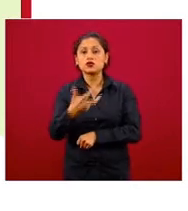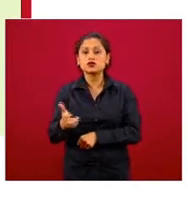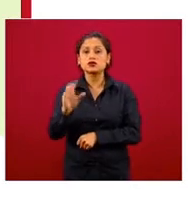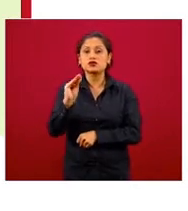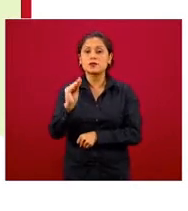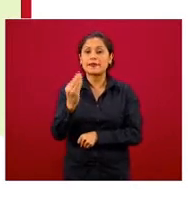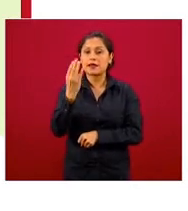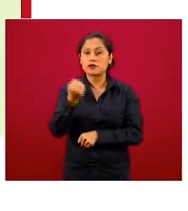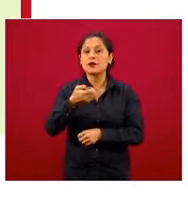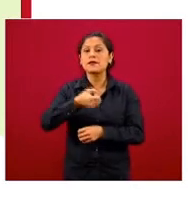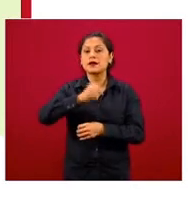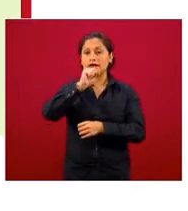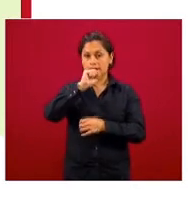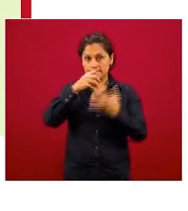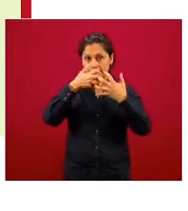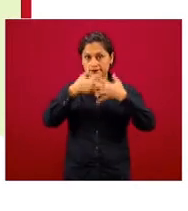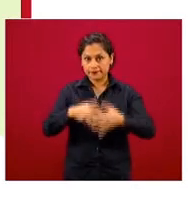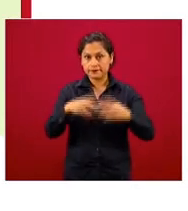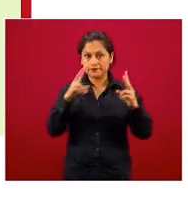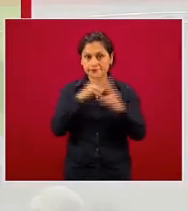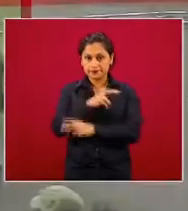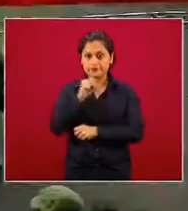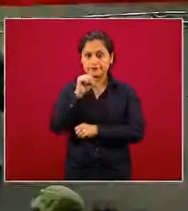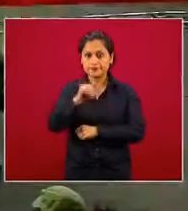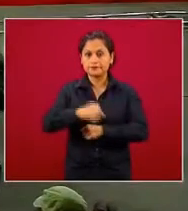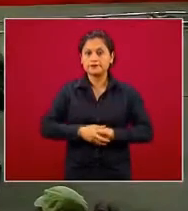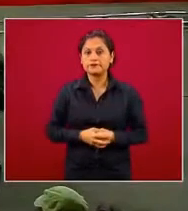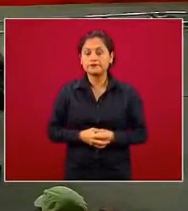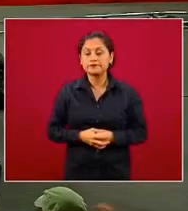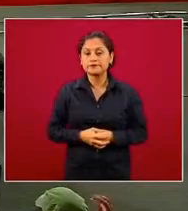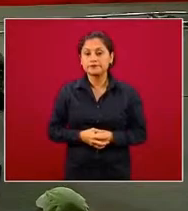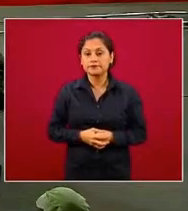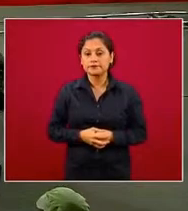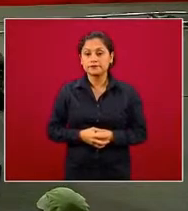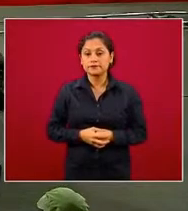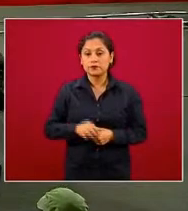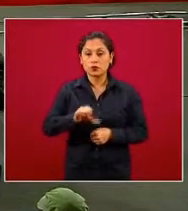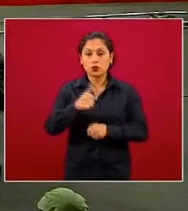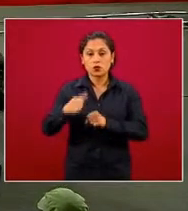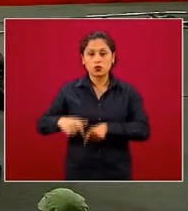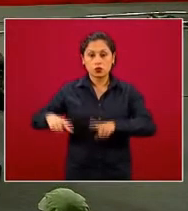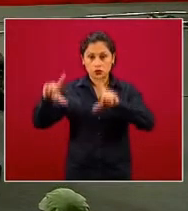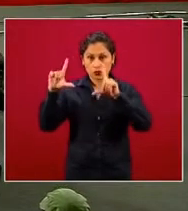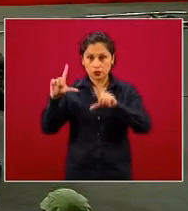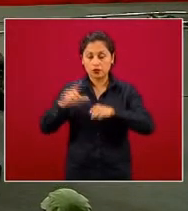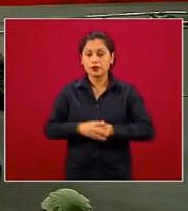have 899 intubated in Mexico City. Next, please.